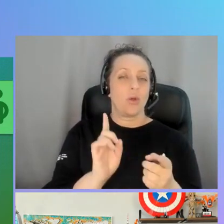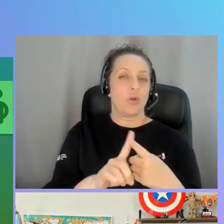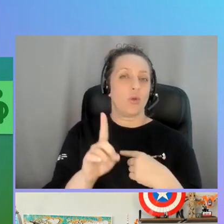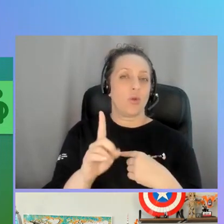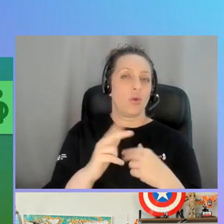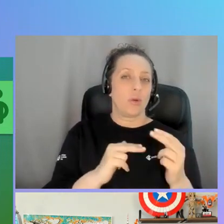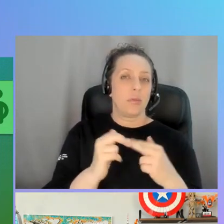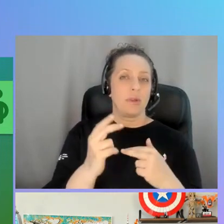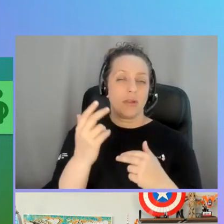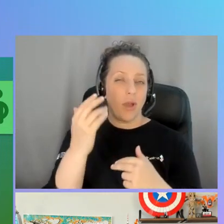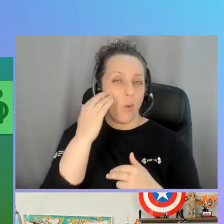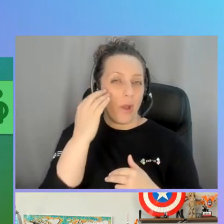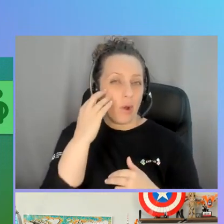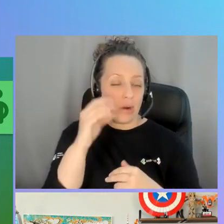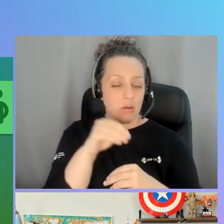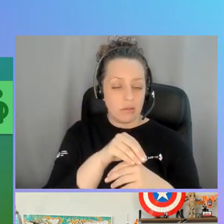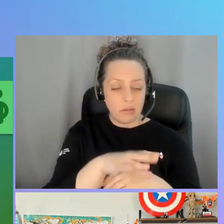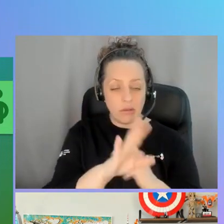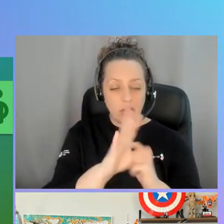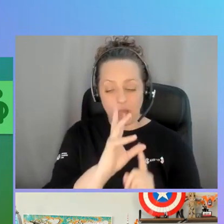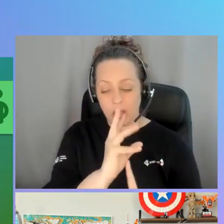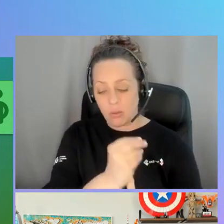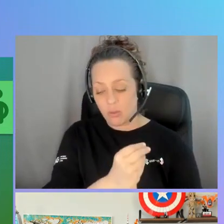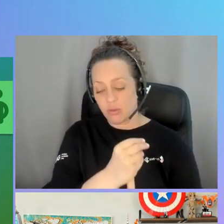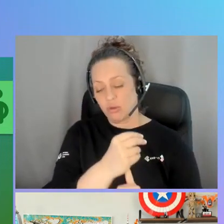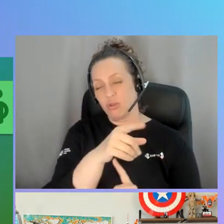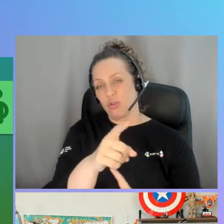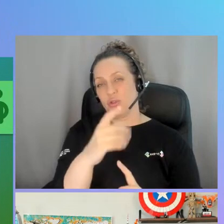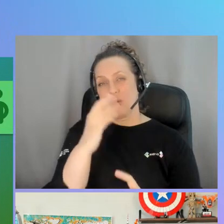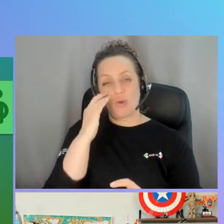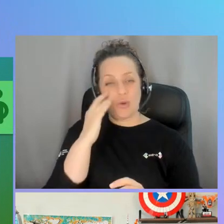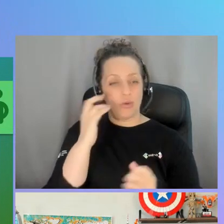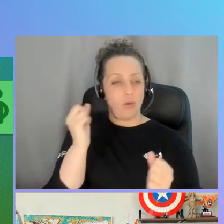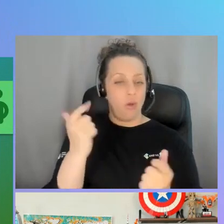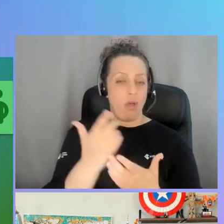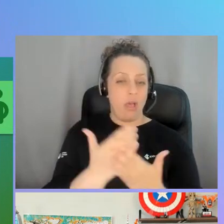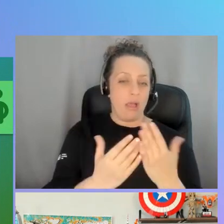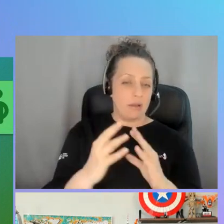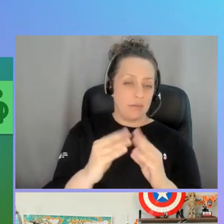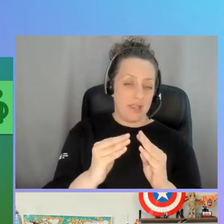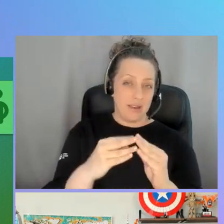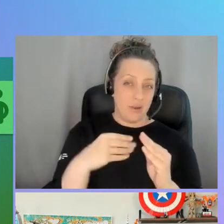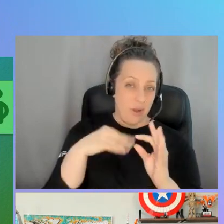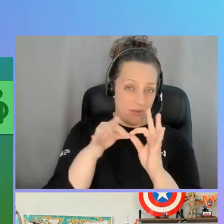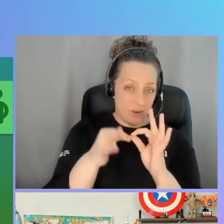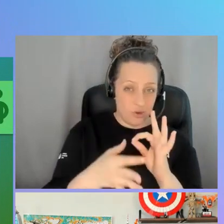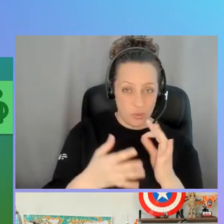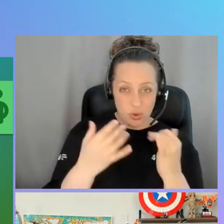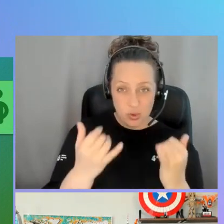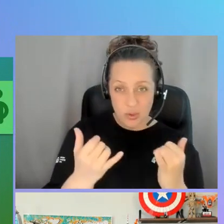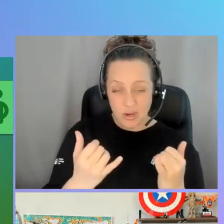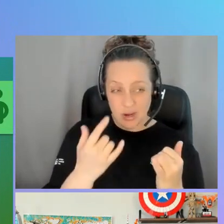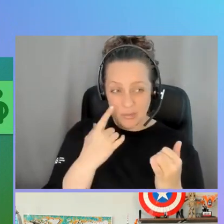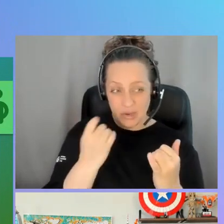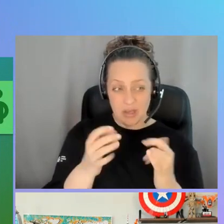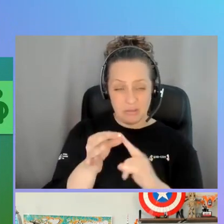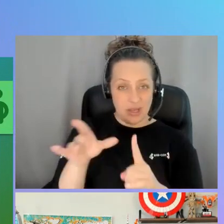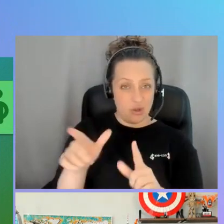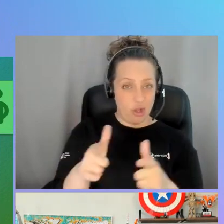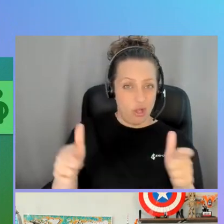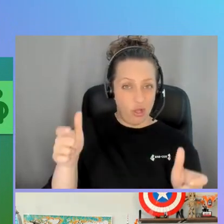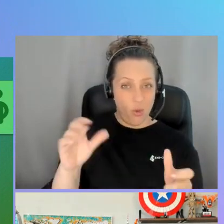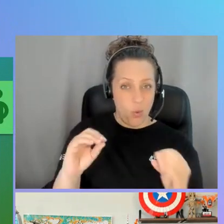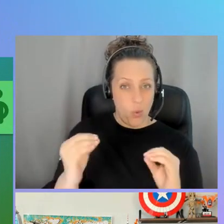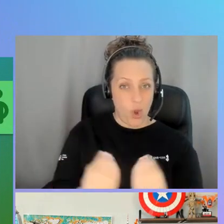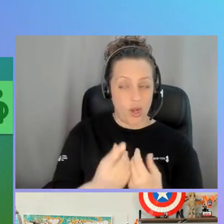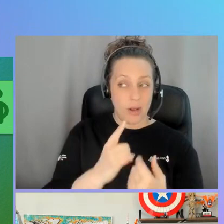build awareness and culture, right? Think about your all hands meetings. Do you have an interpreter there today? Because especially in a large organization,